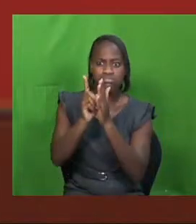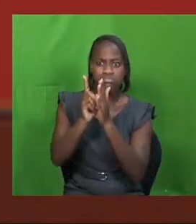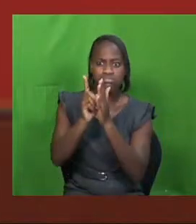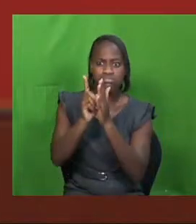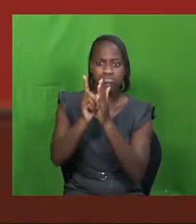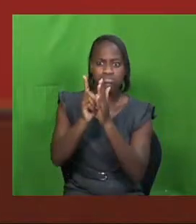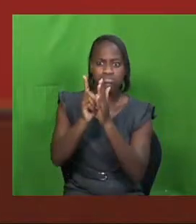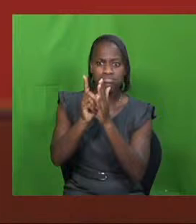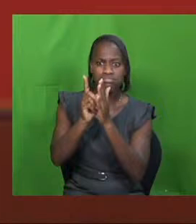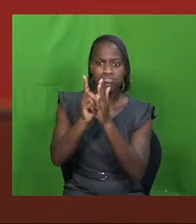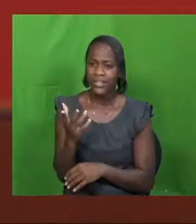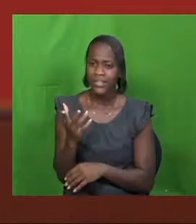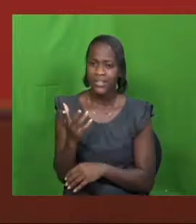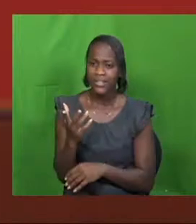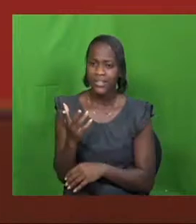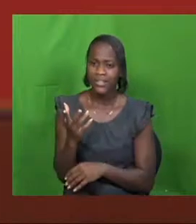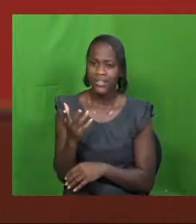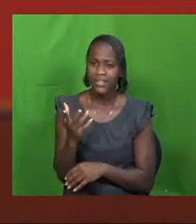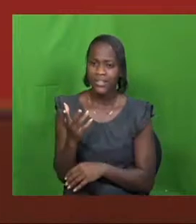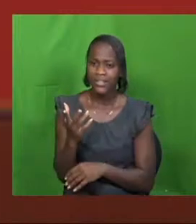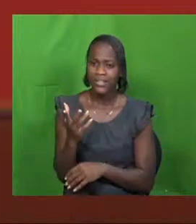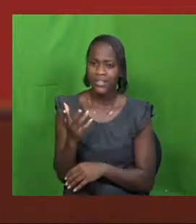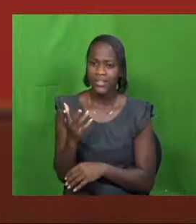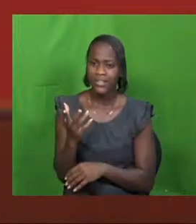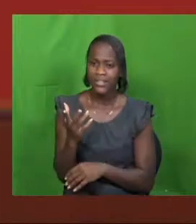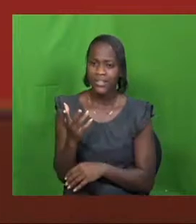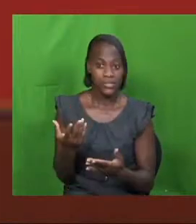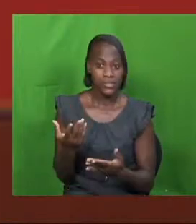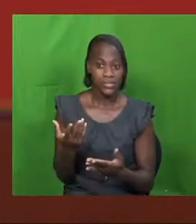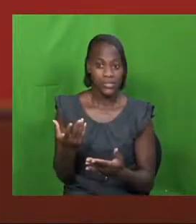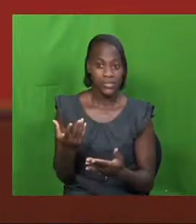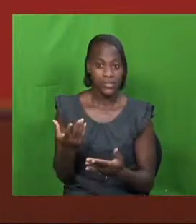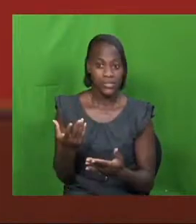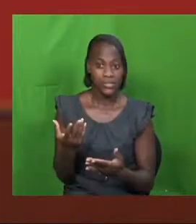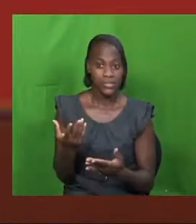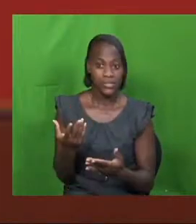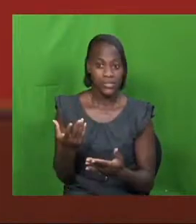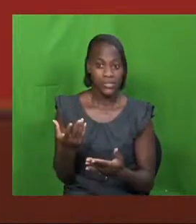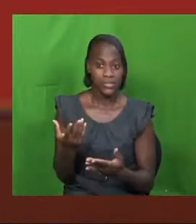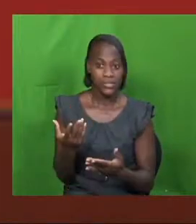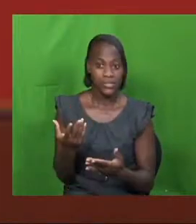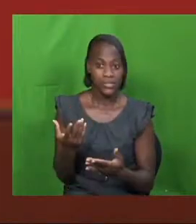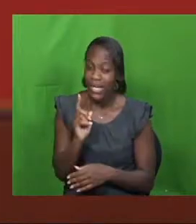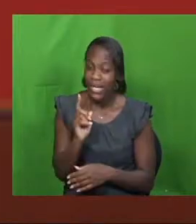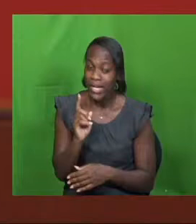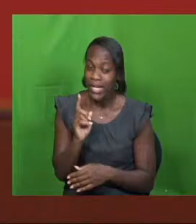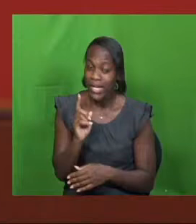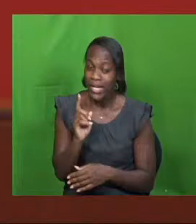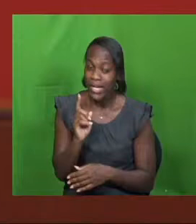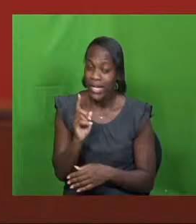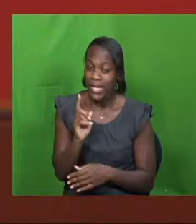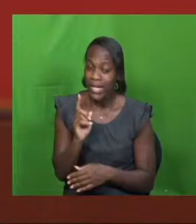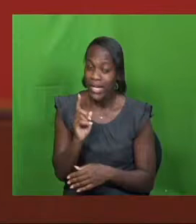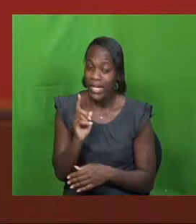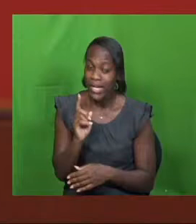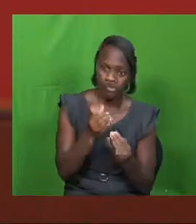Whether it's the table office or the document, even though